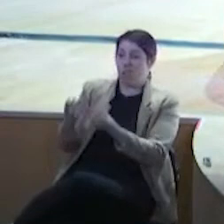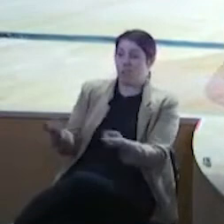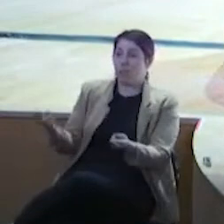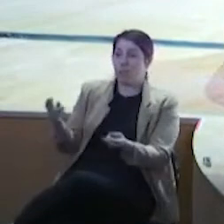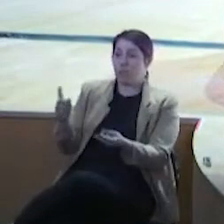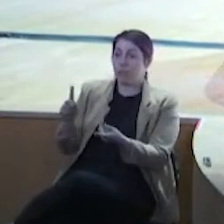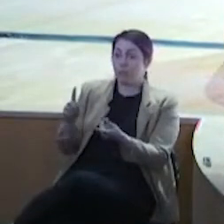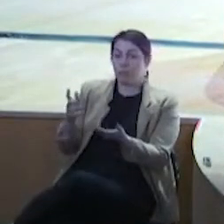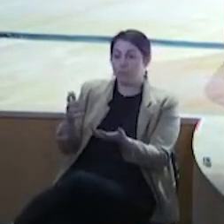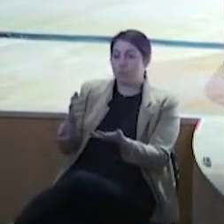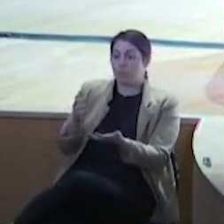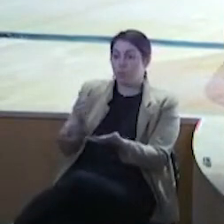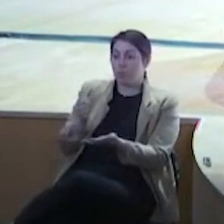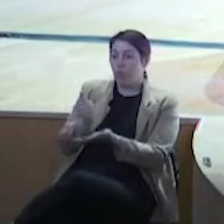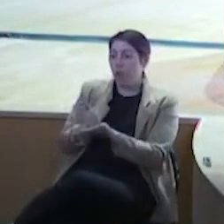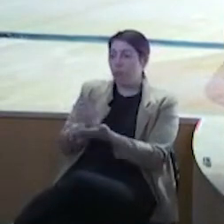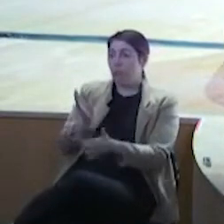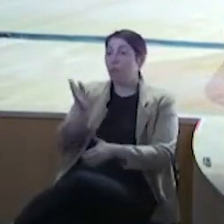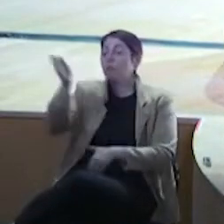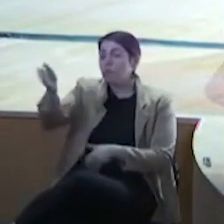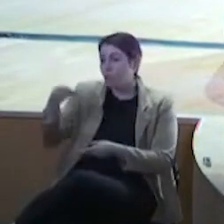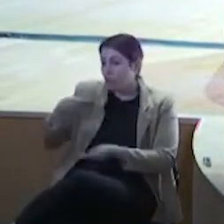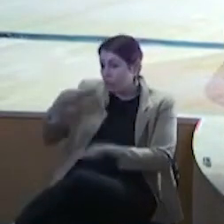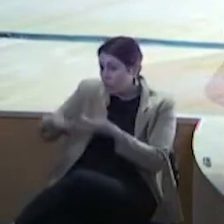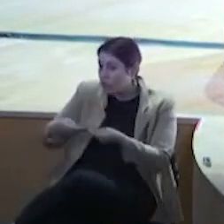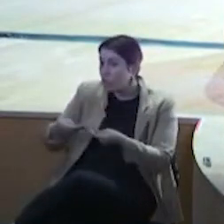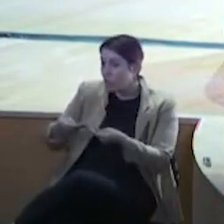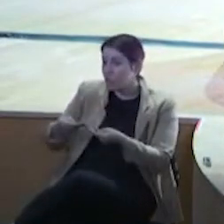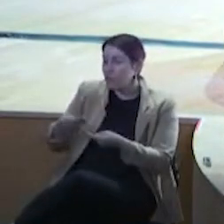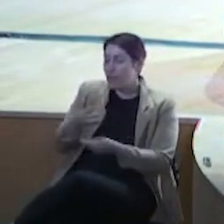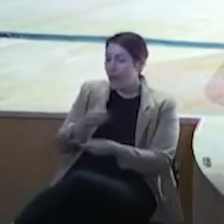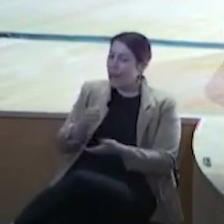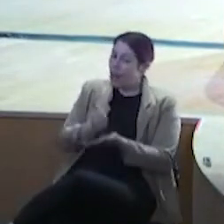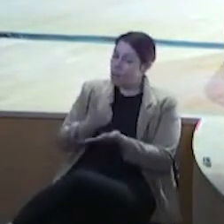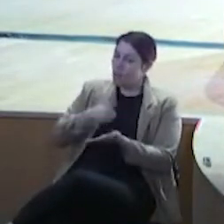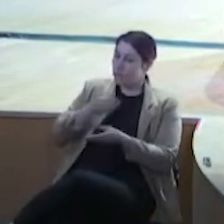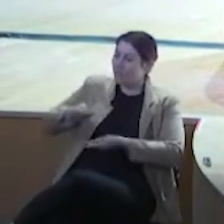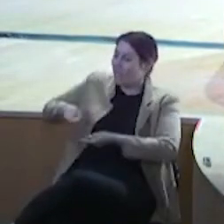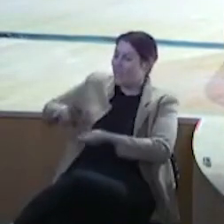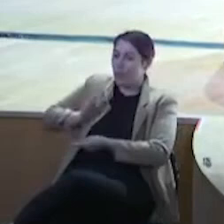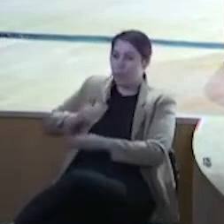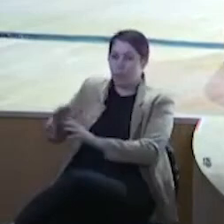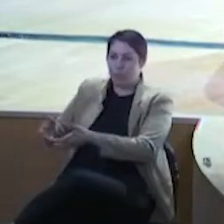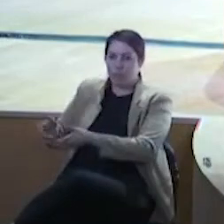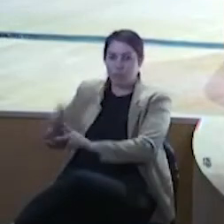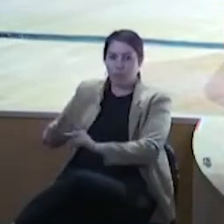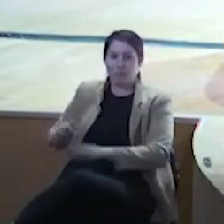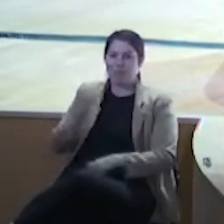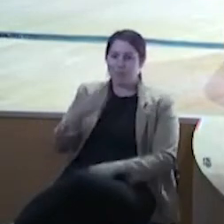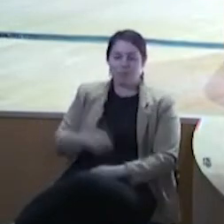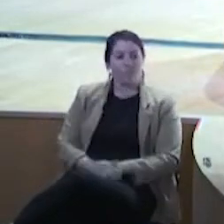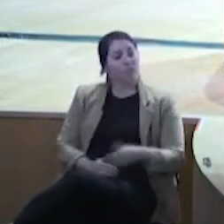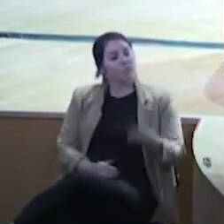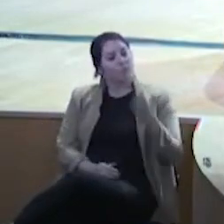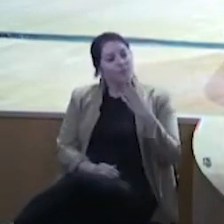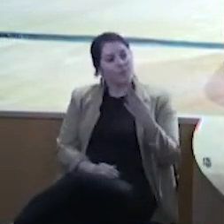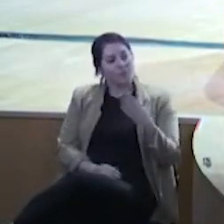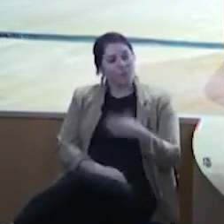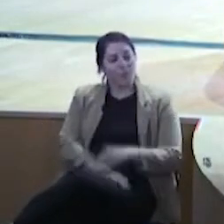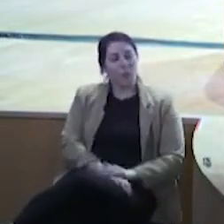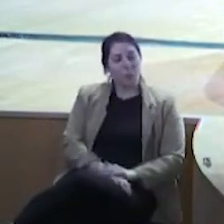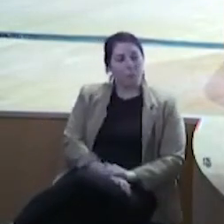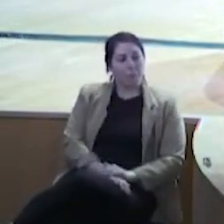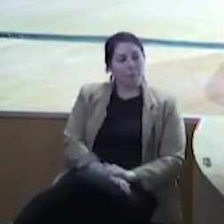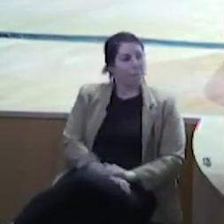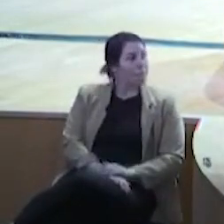future generations, and as a means of feeding our people. Thank you. Thank you, Kaben.